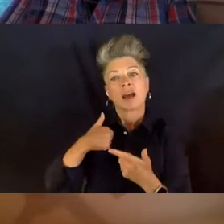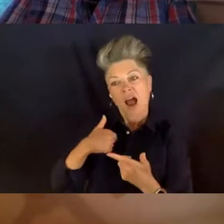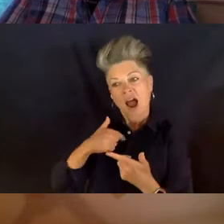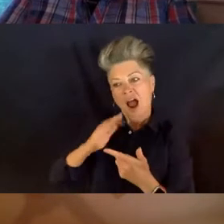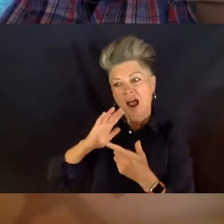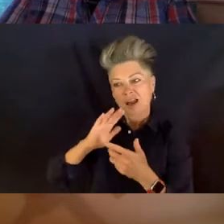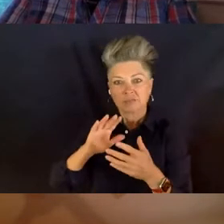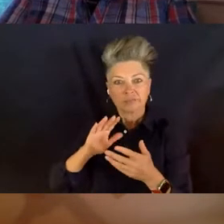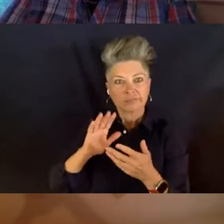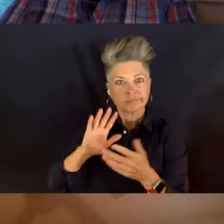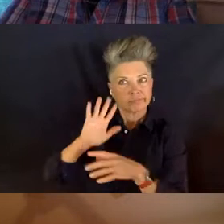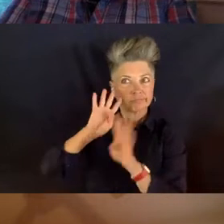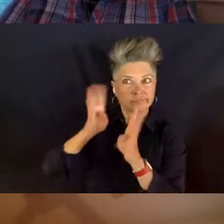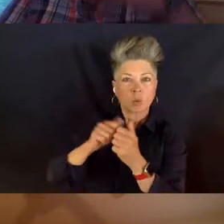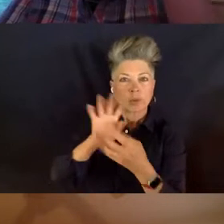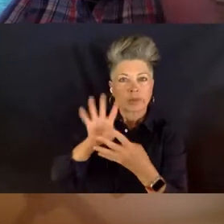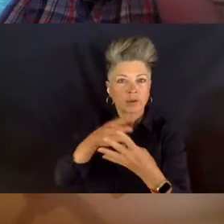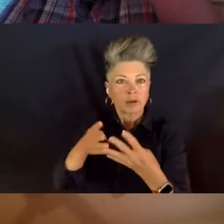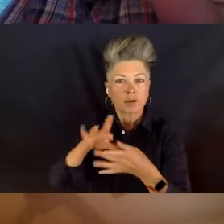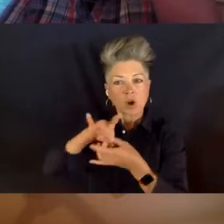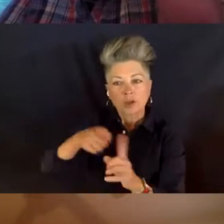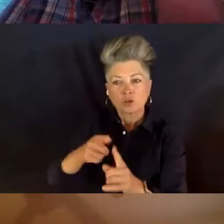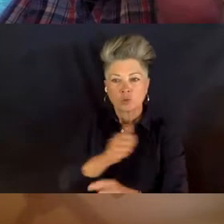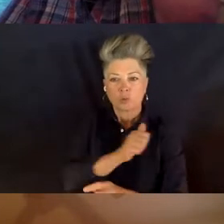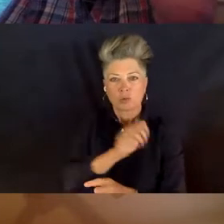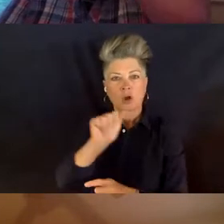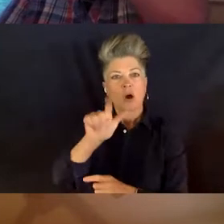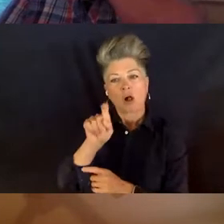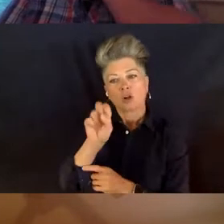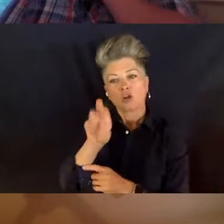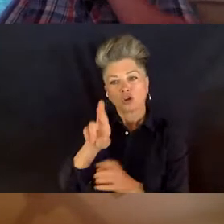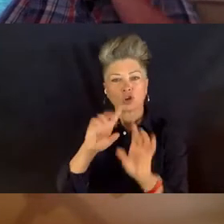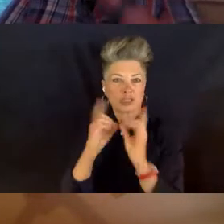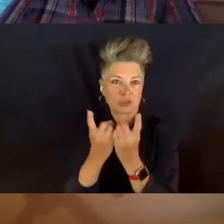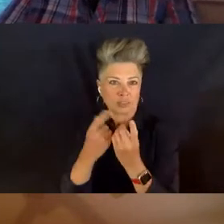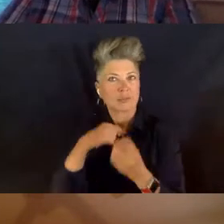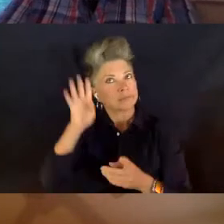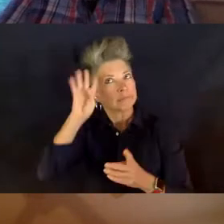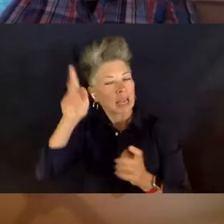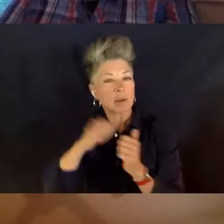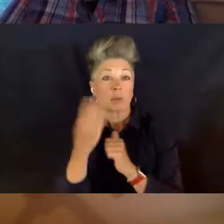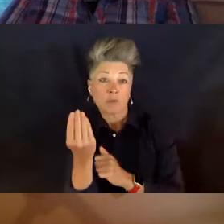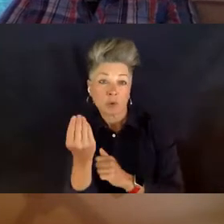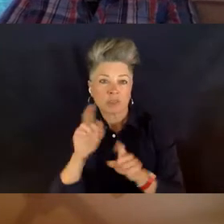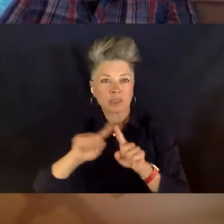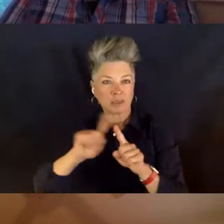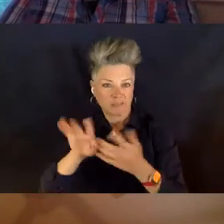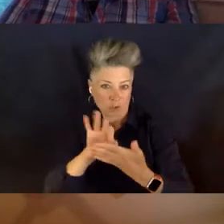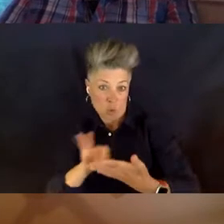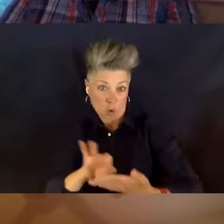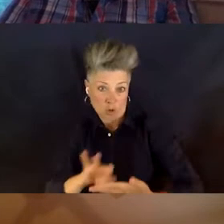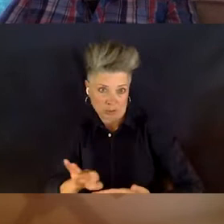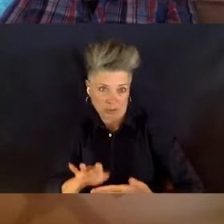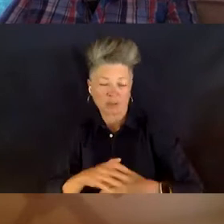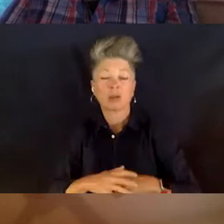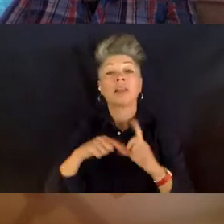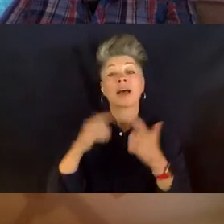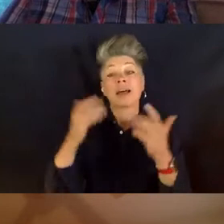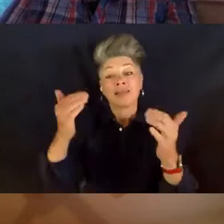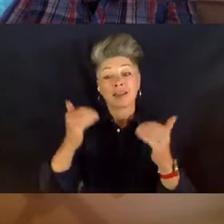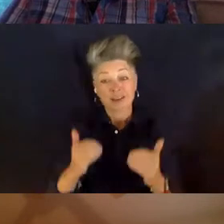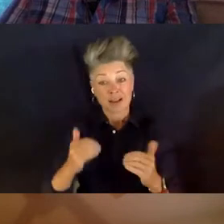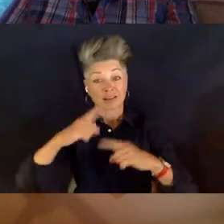in Milwaukee, and came up with 4 different safety and security scores. And then the next variable that I looked